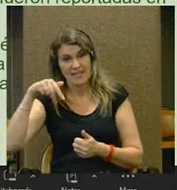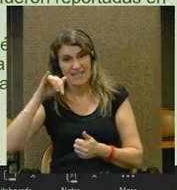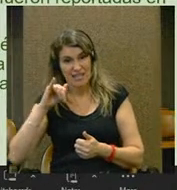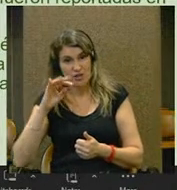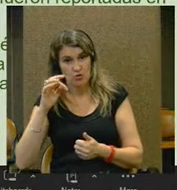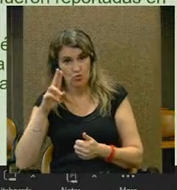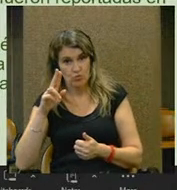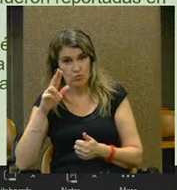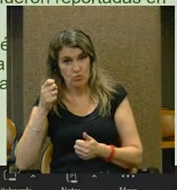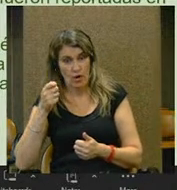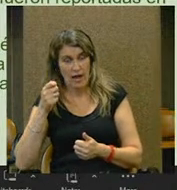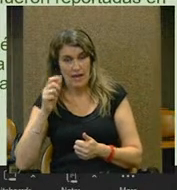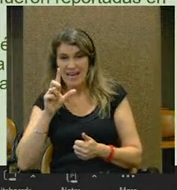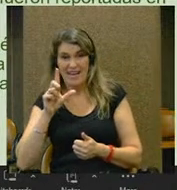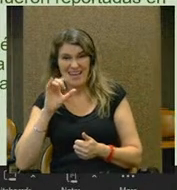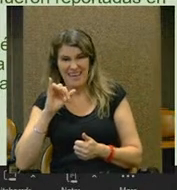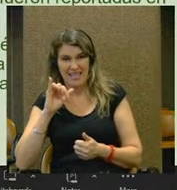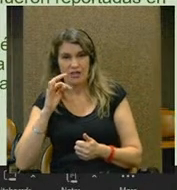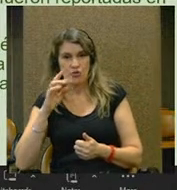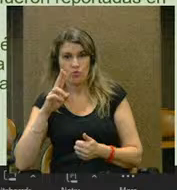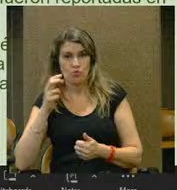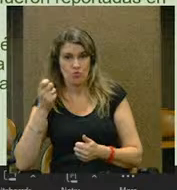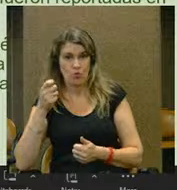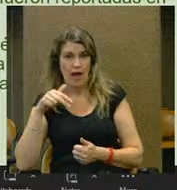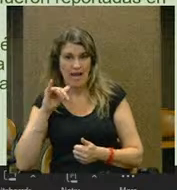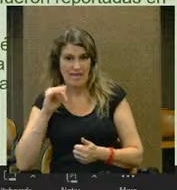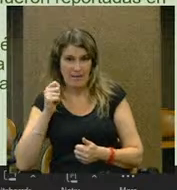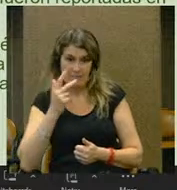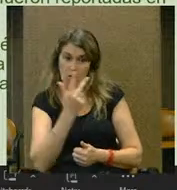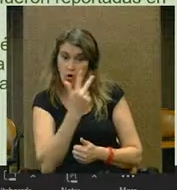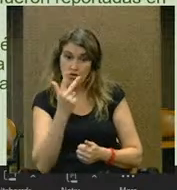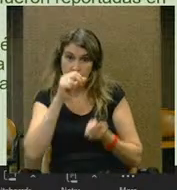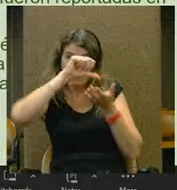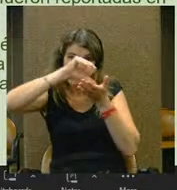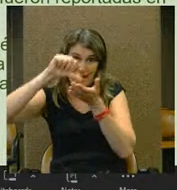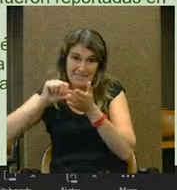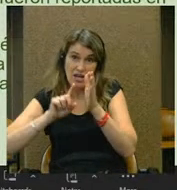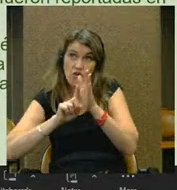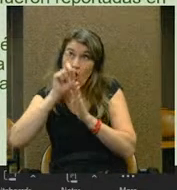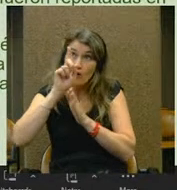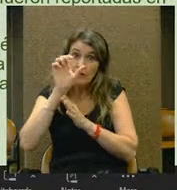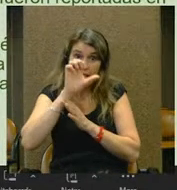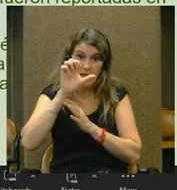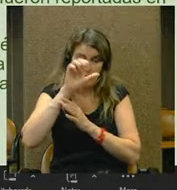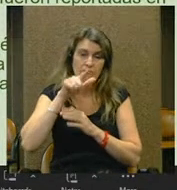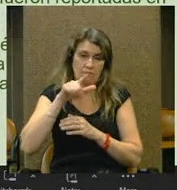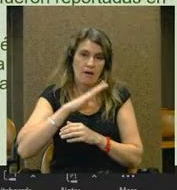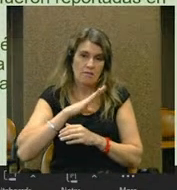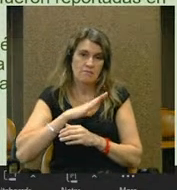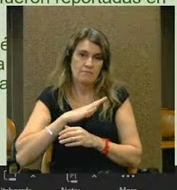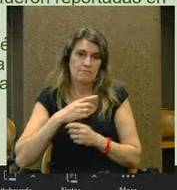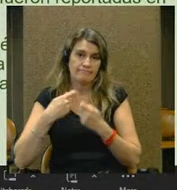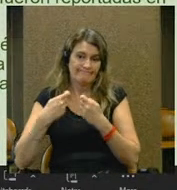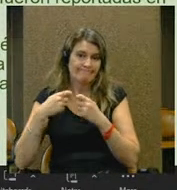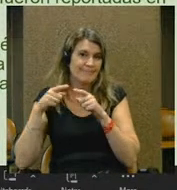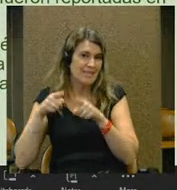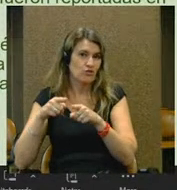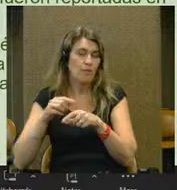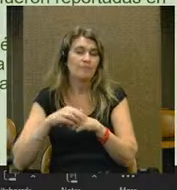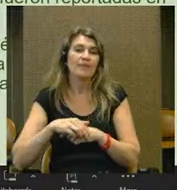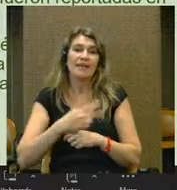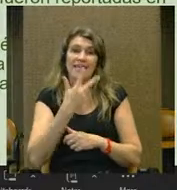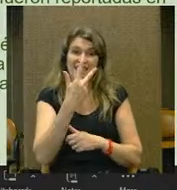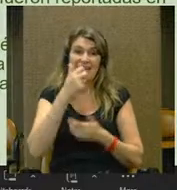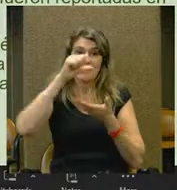history to the Baltic countries and synthetic opioids when we dive into the lessons of the past. But in these three countries, we